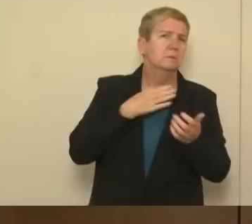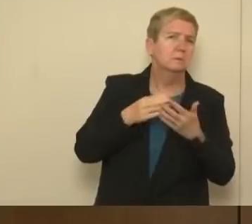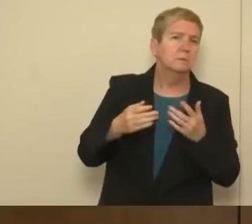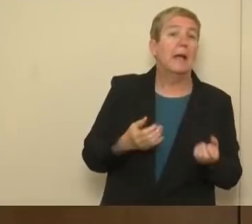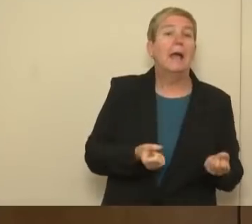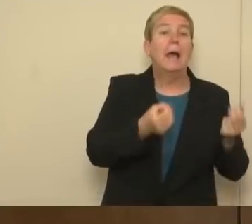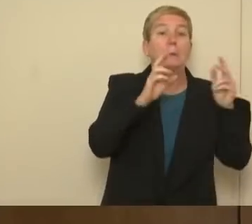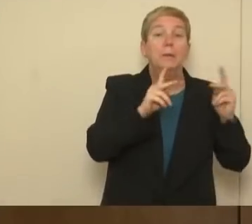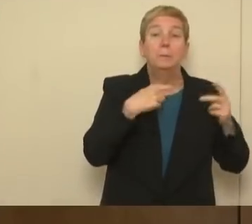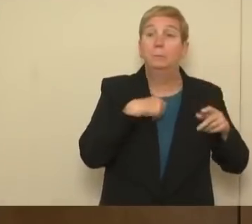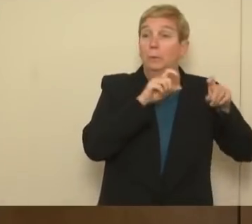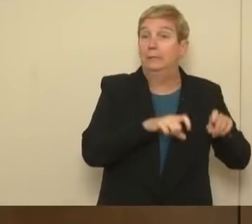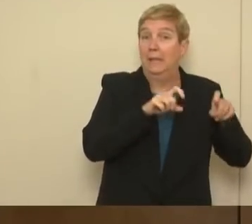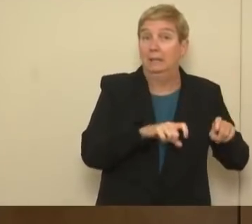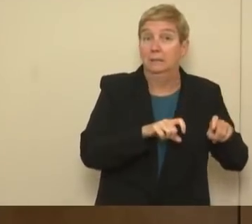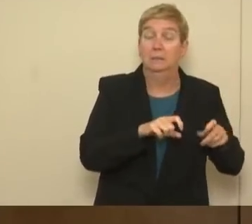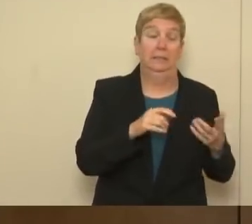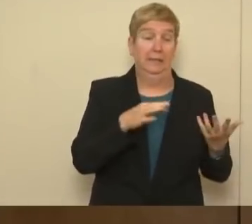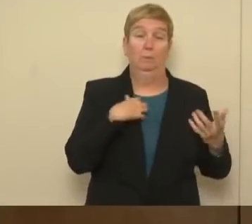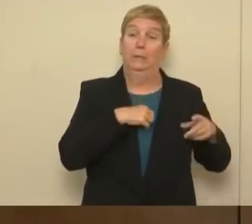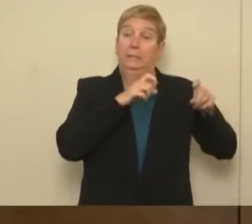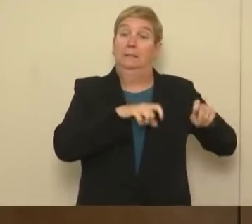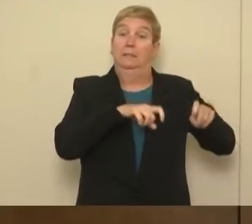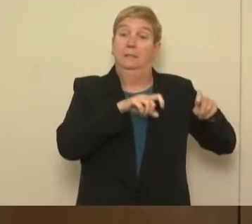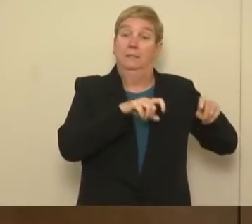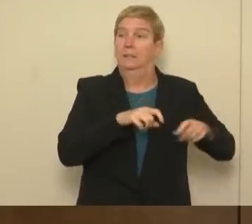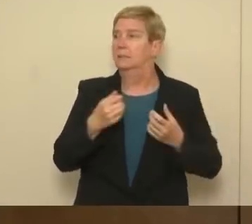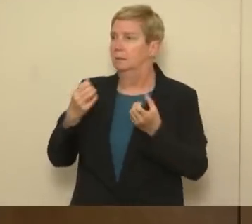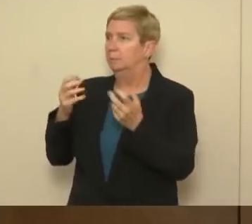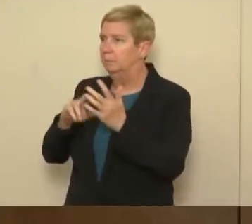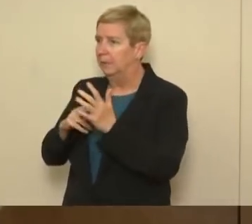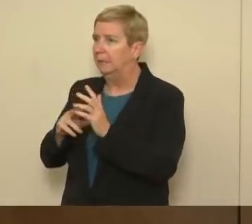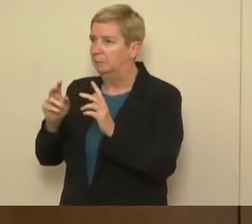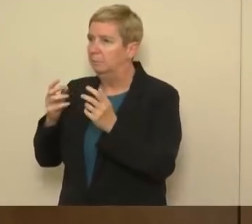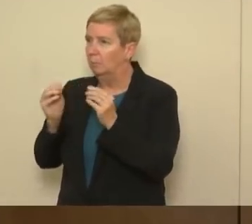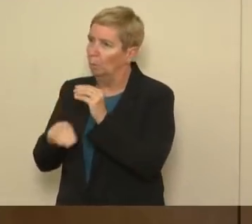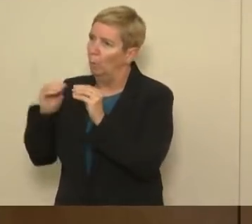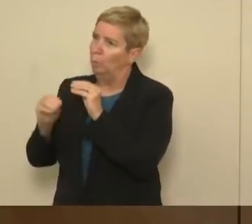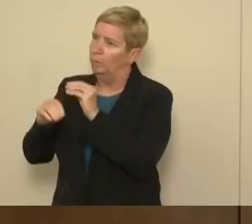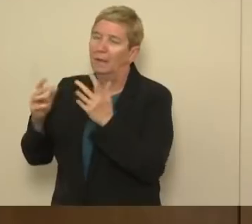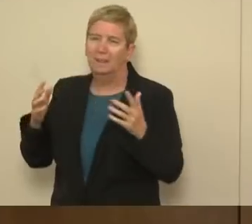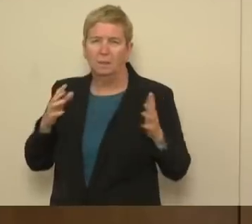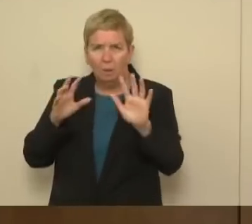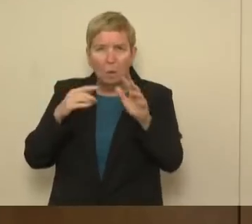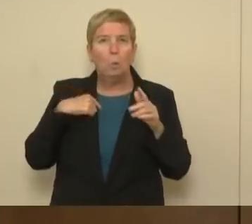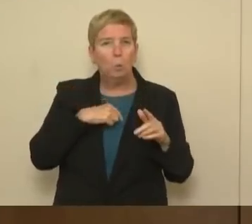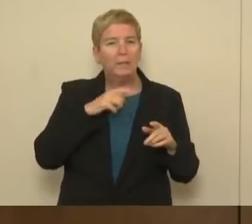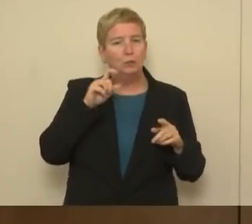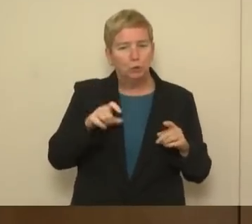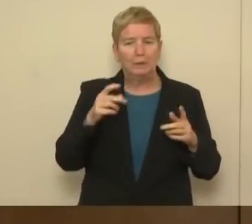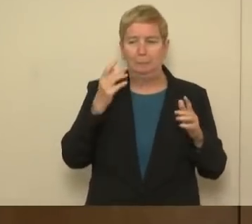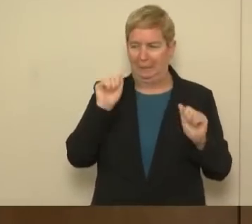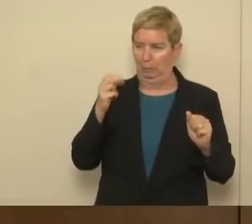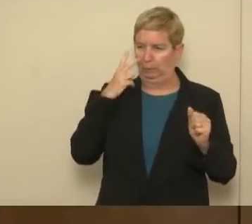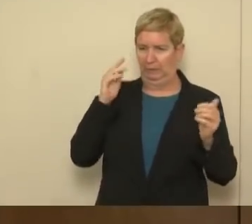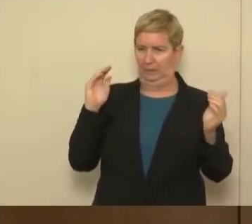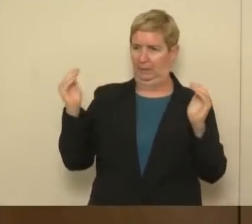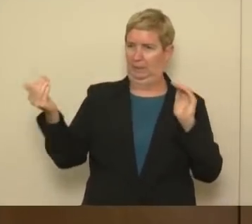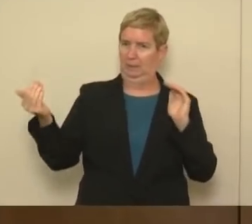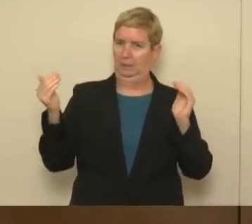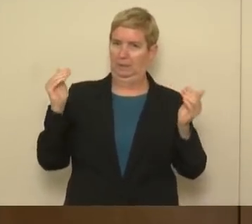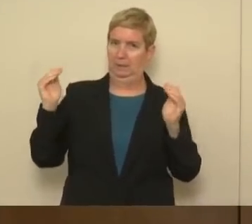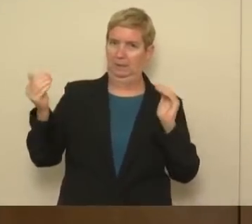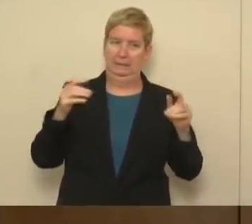we're having too many cases, it means that there's too much of the virus being spread around. So we think that that is a very